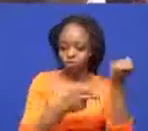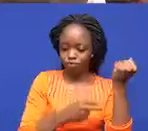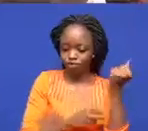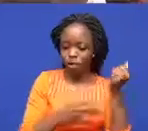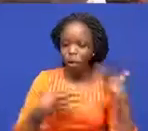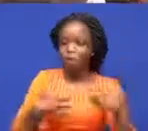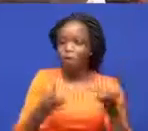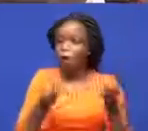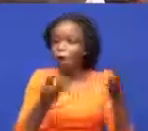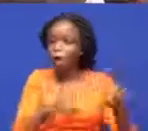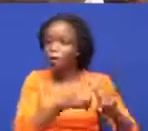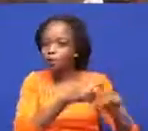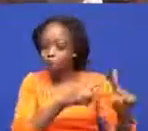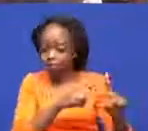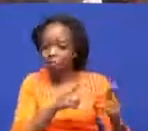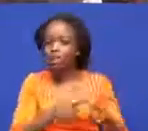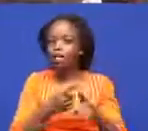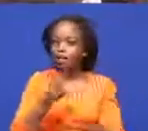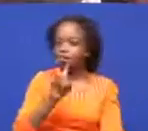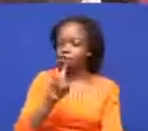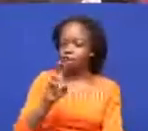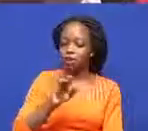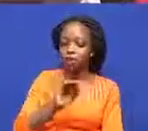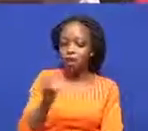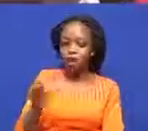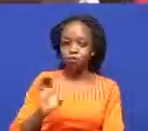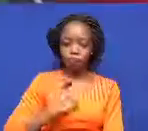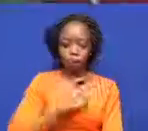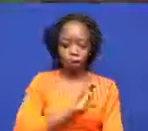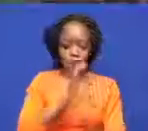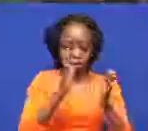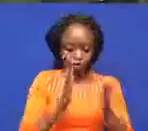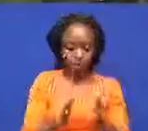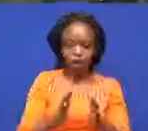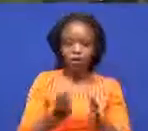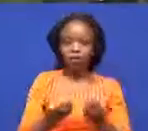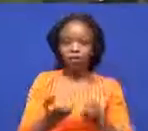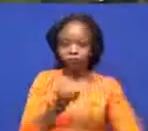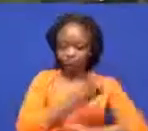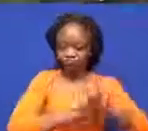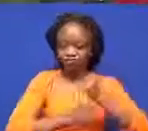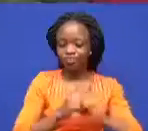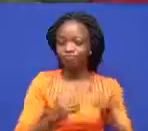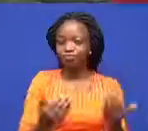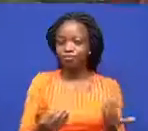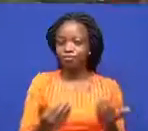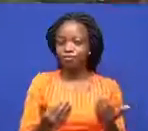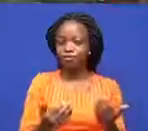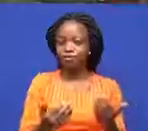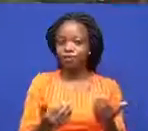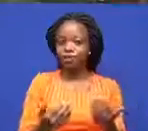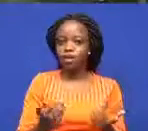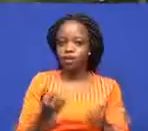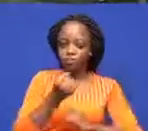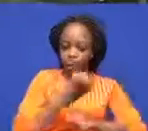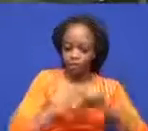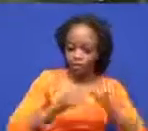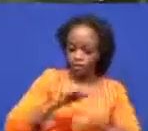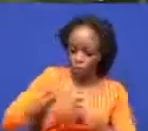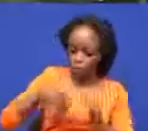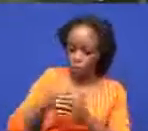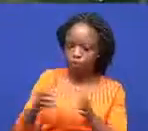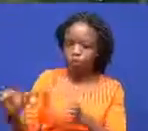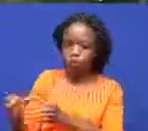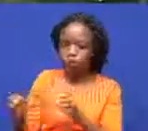wauawe ndio tuone county commissioner anachukua hatua kwa hii mji. Kama hii kifanyika, this has had concerted efforts, sisi wote jamii